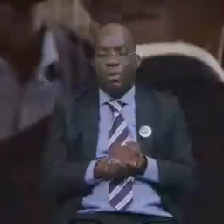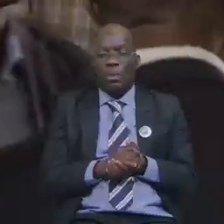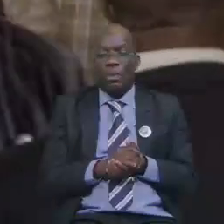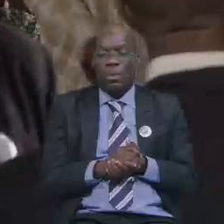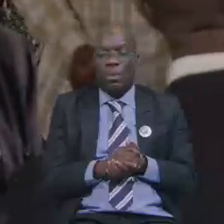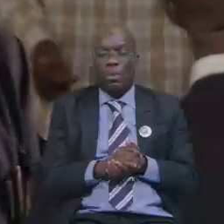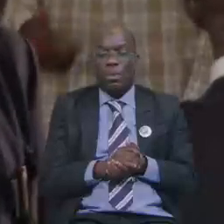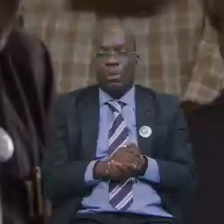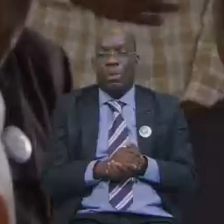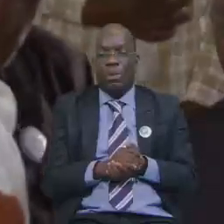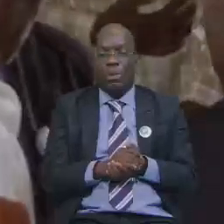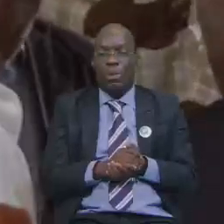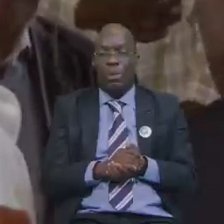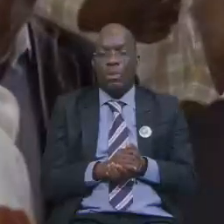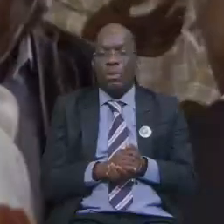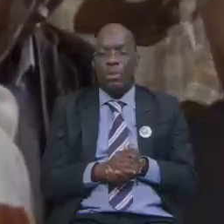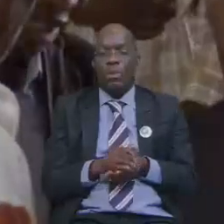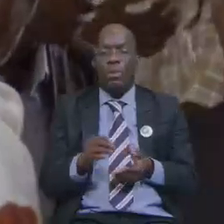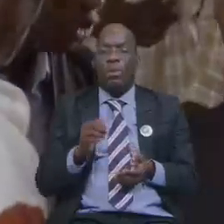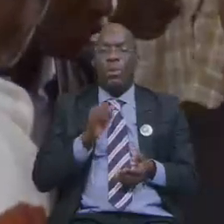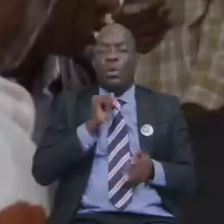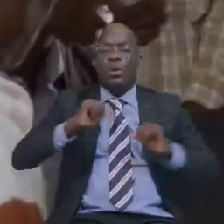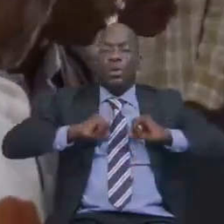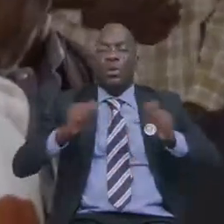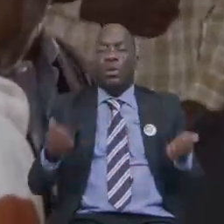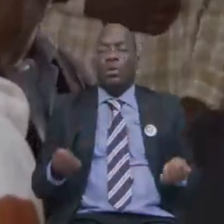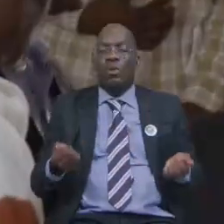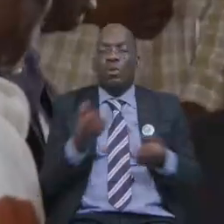undeniable salvation transparently.